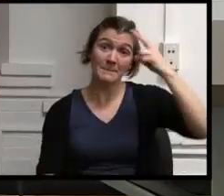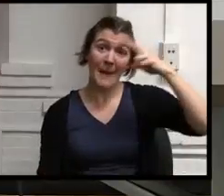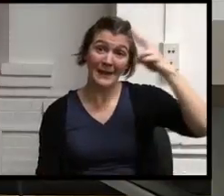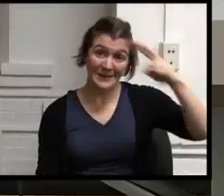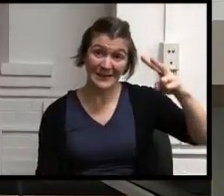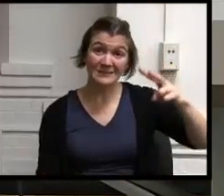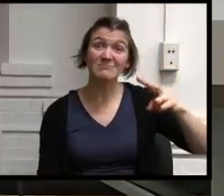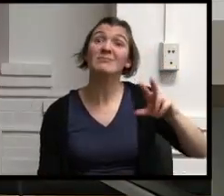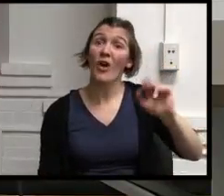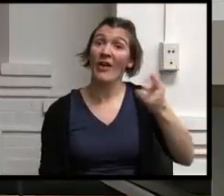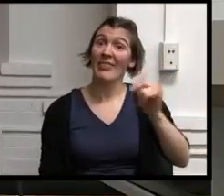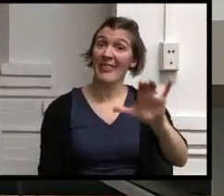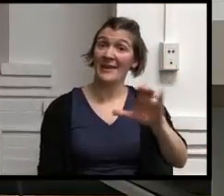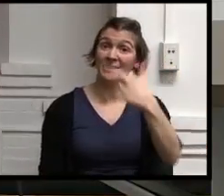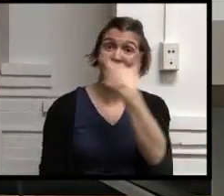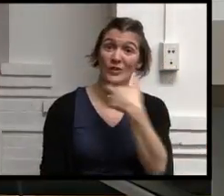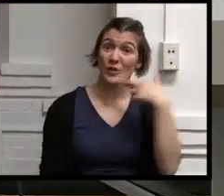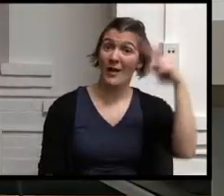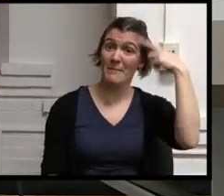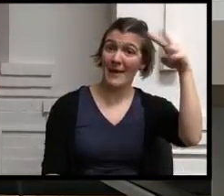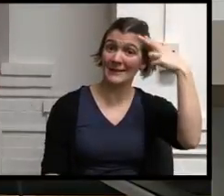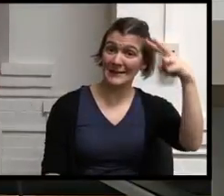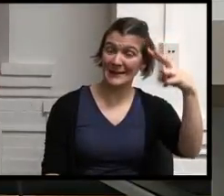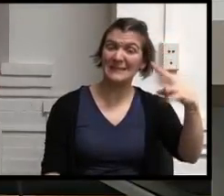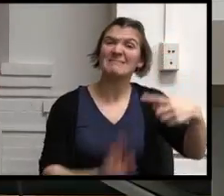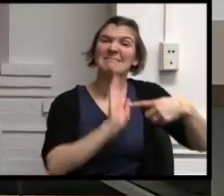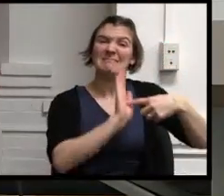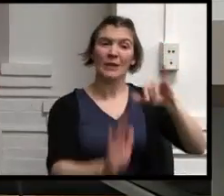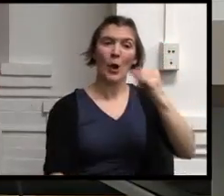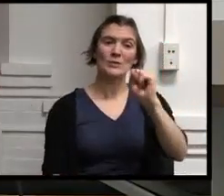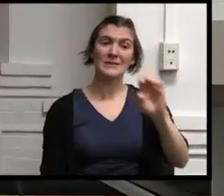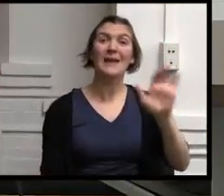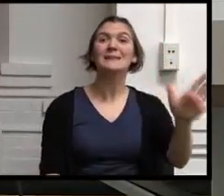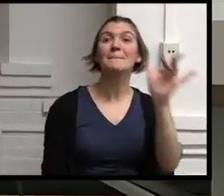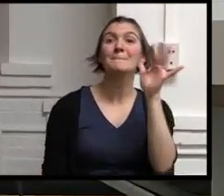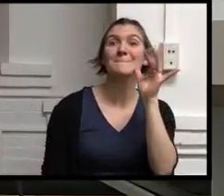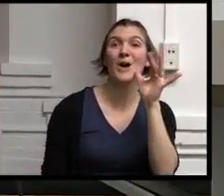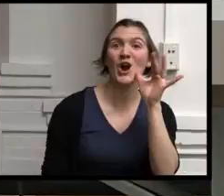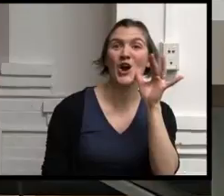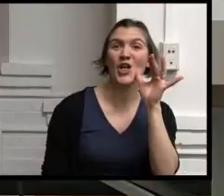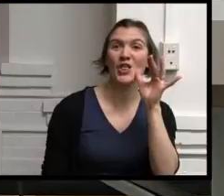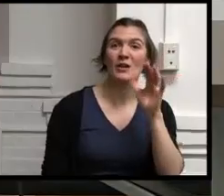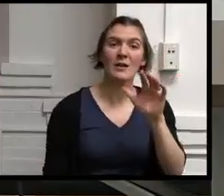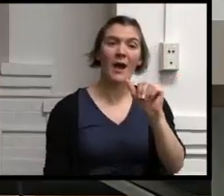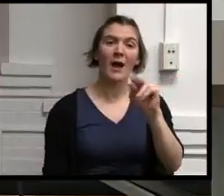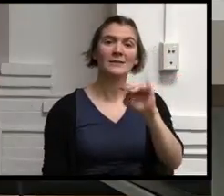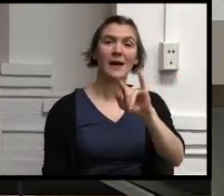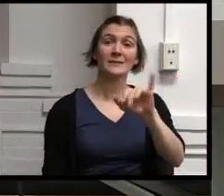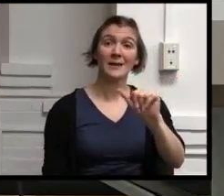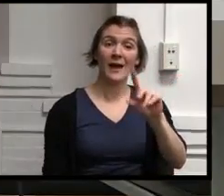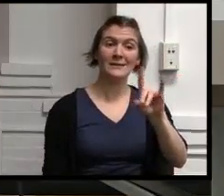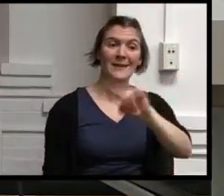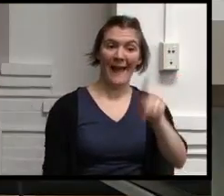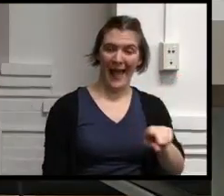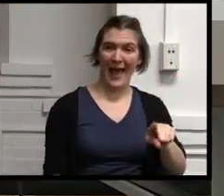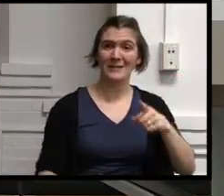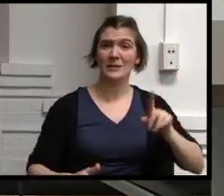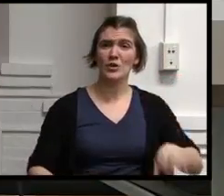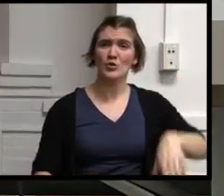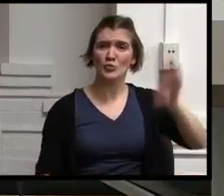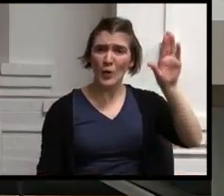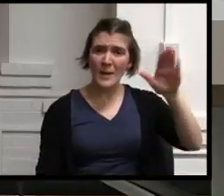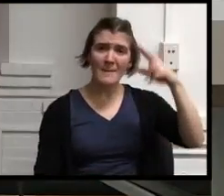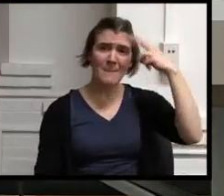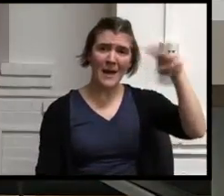Mexican restaurant featuring the cooking work of Jose's mother, Anastasia Diaz, who grew up in